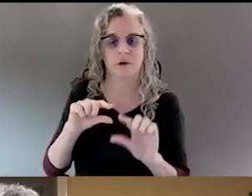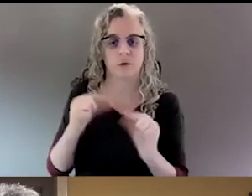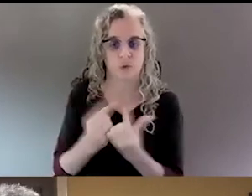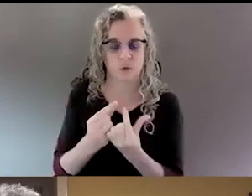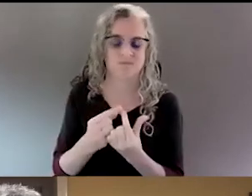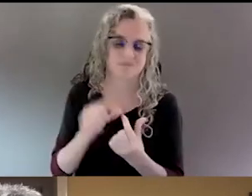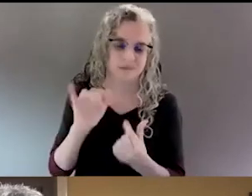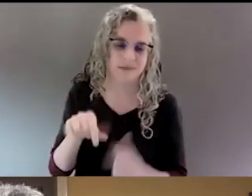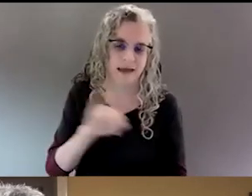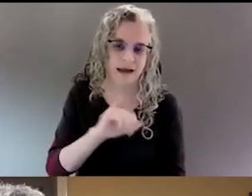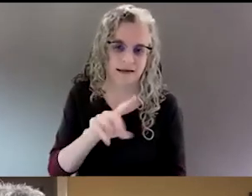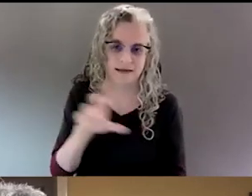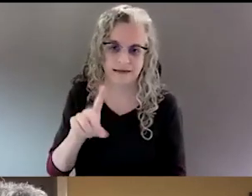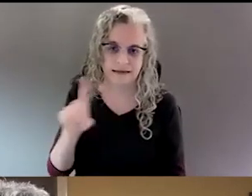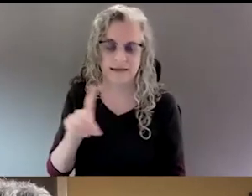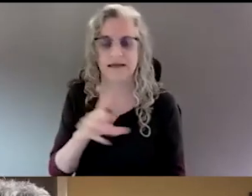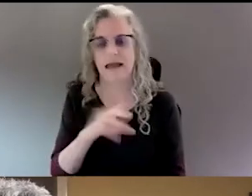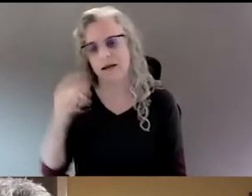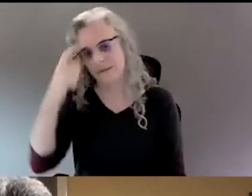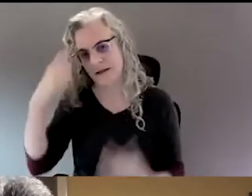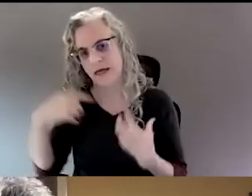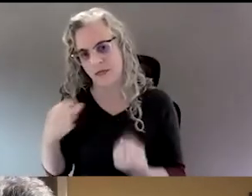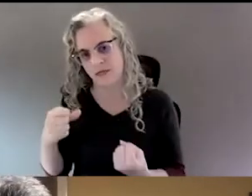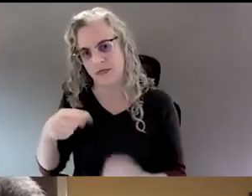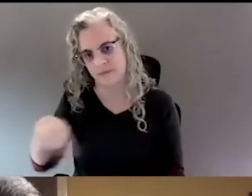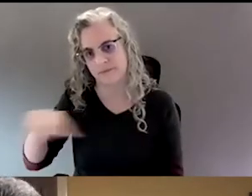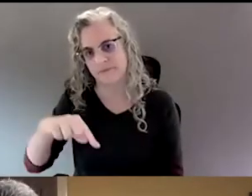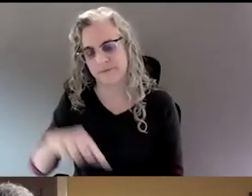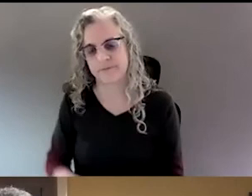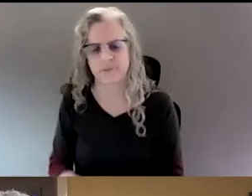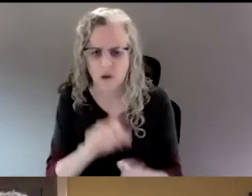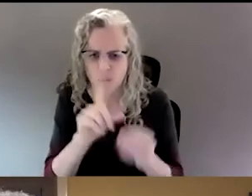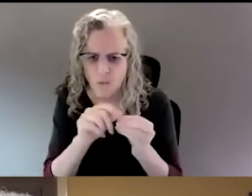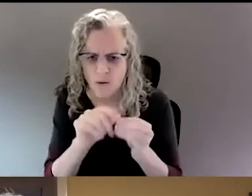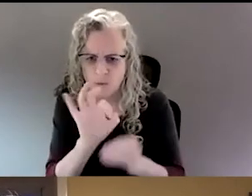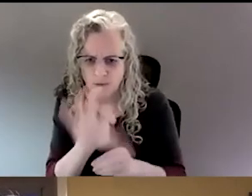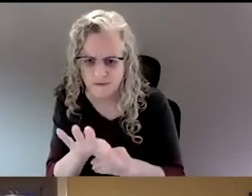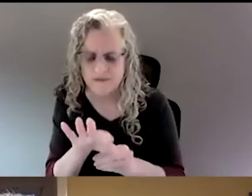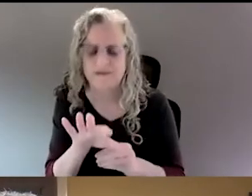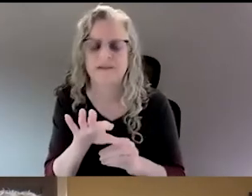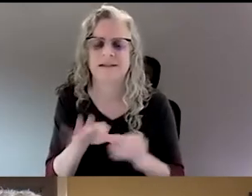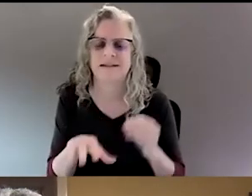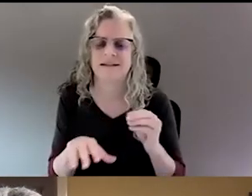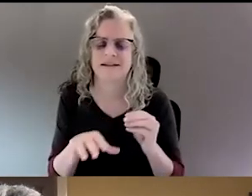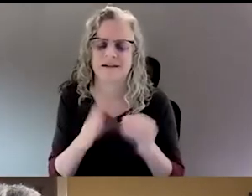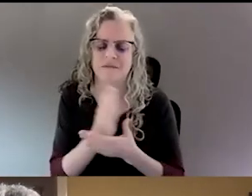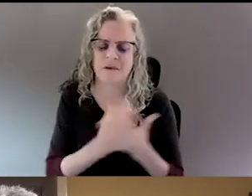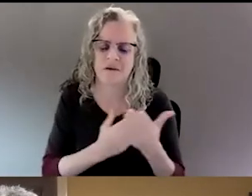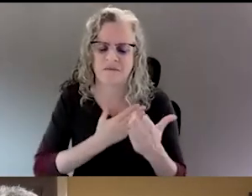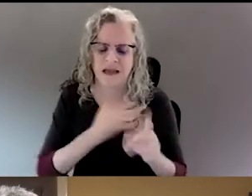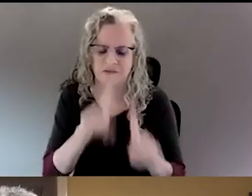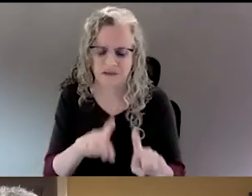mental health needs. I just want to add one more thing to this contribution, and